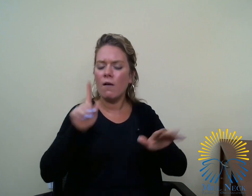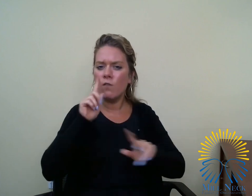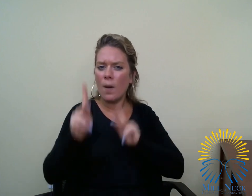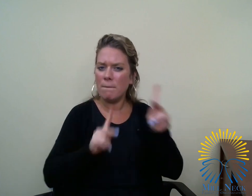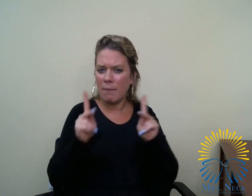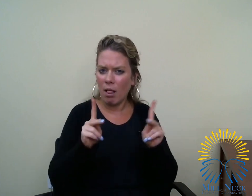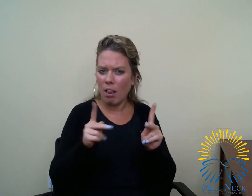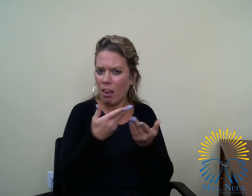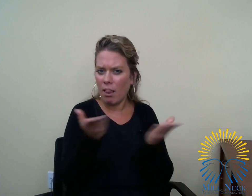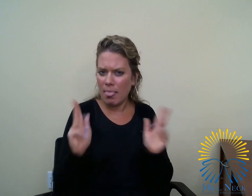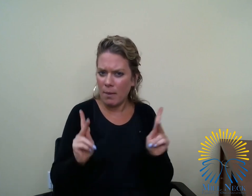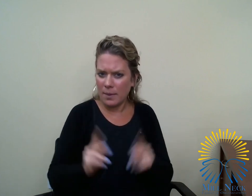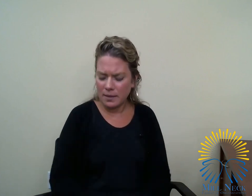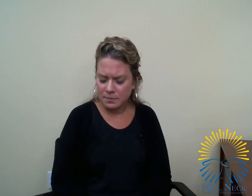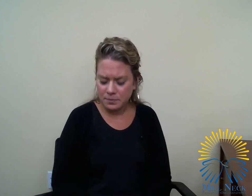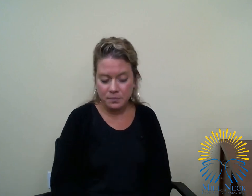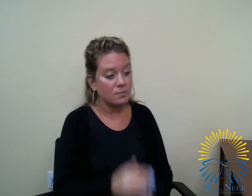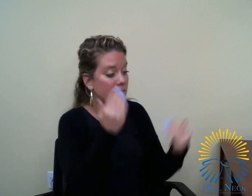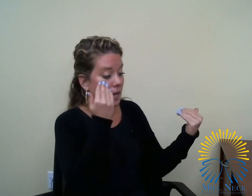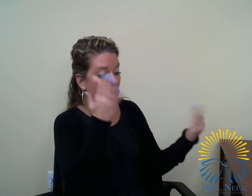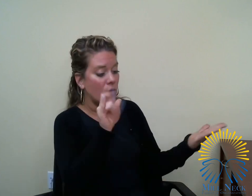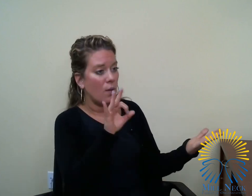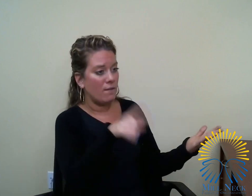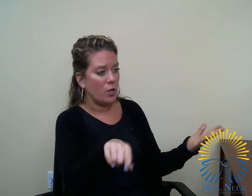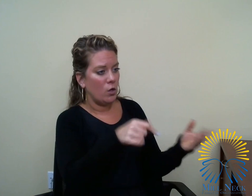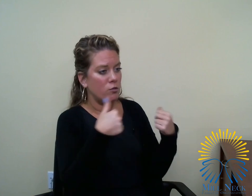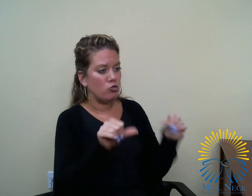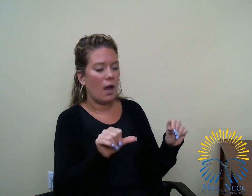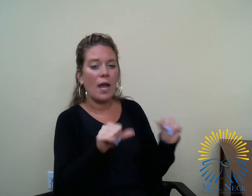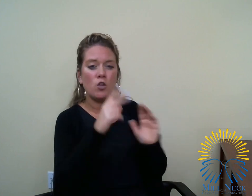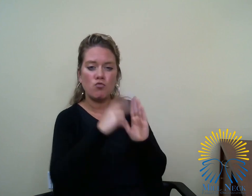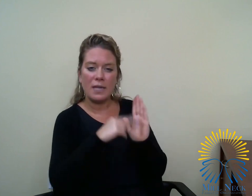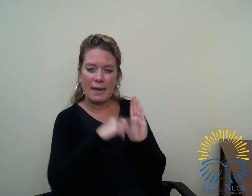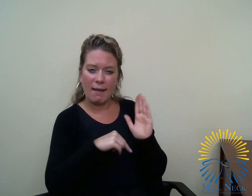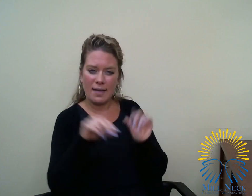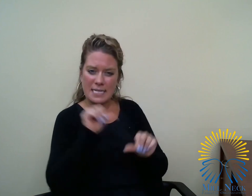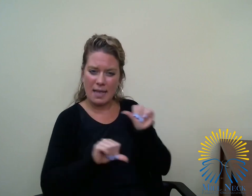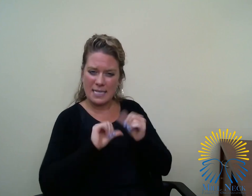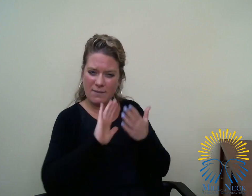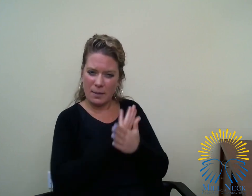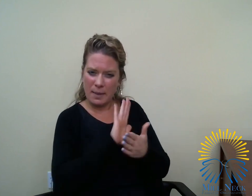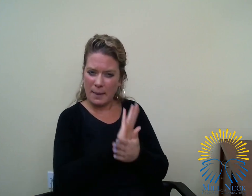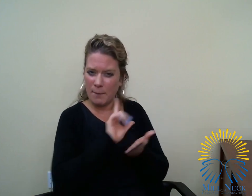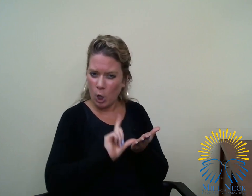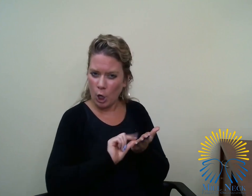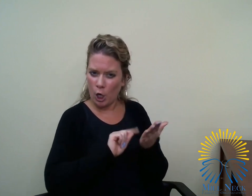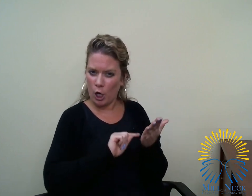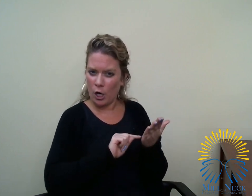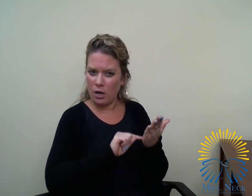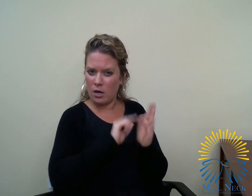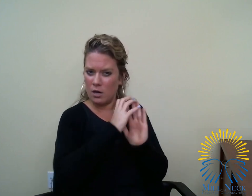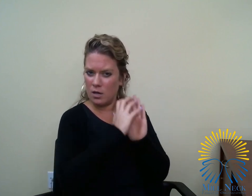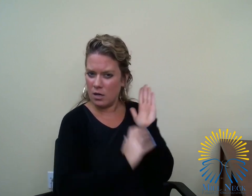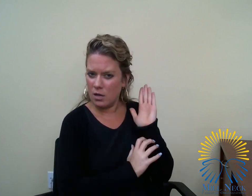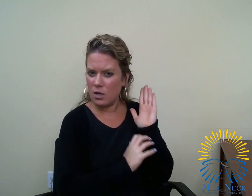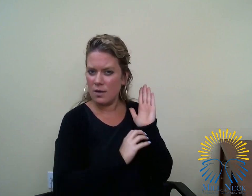public? So I don't know if you guys have tried reading a scientific paper, like one with all